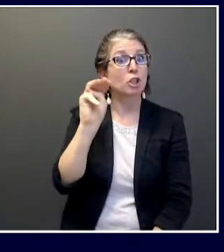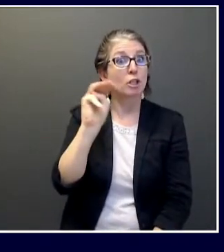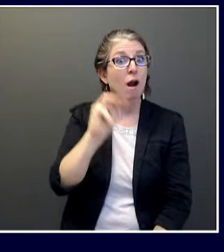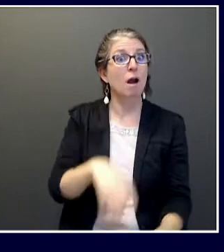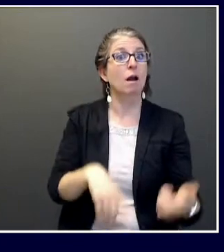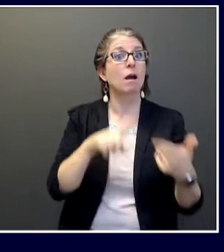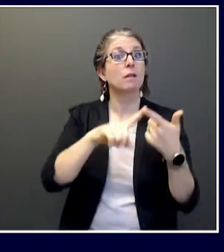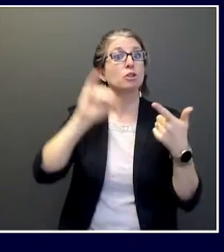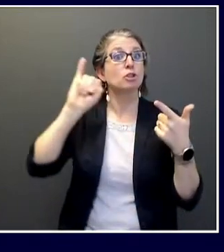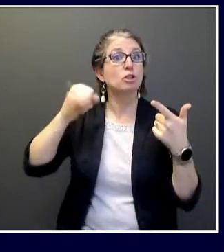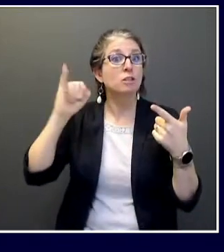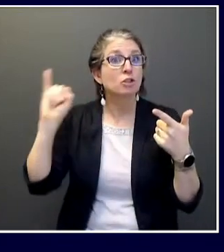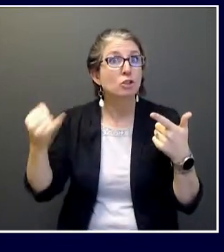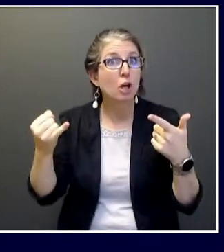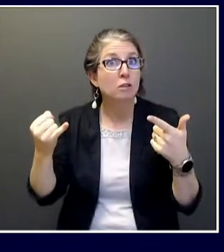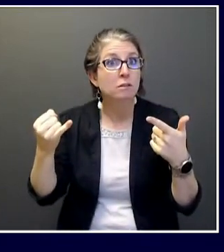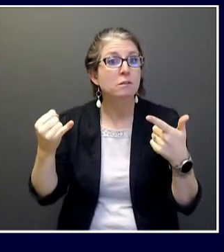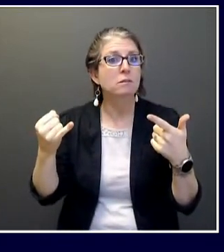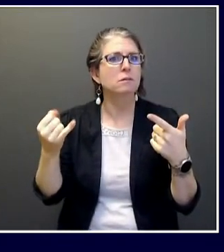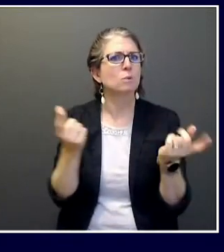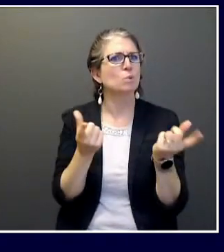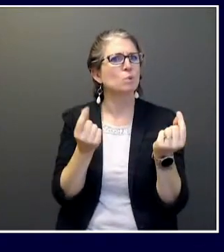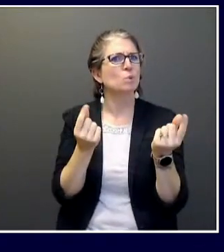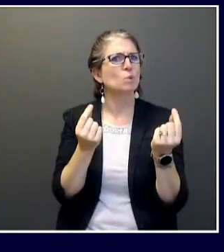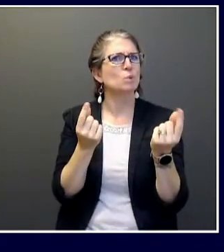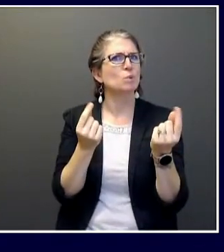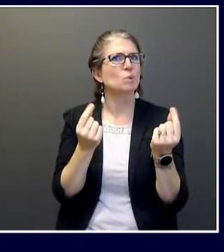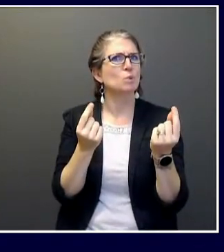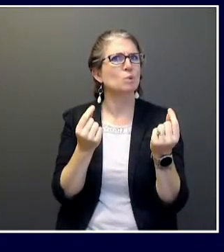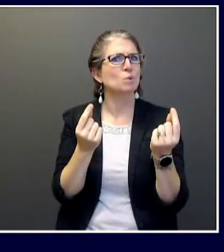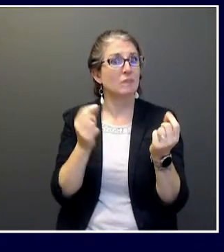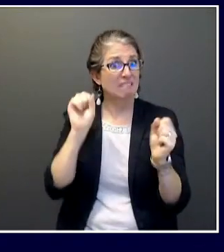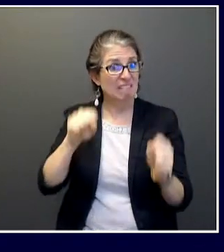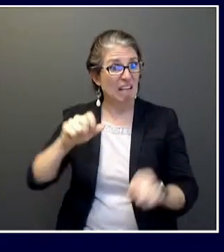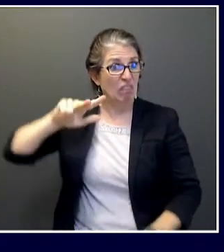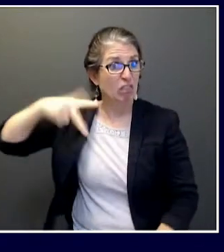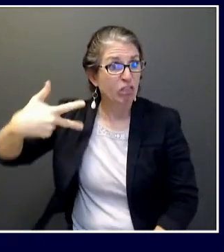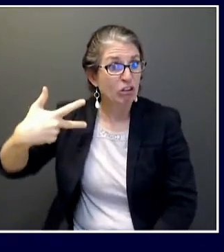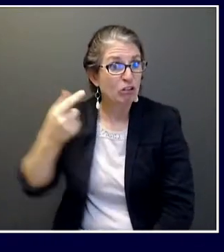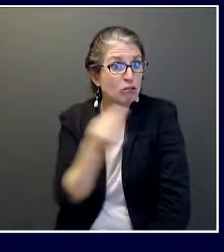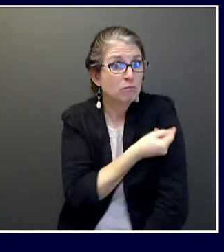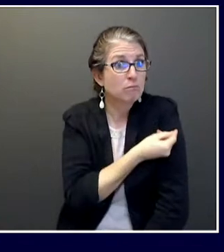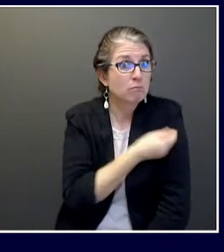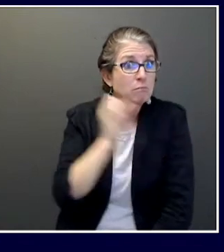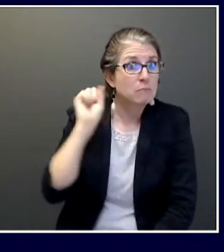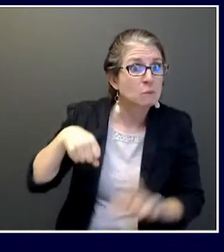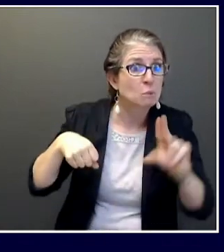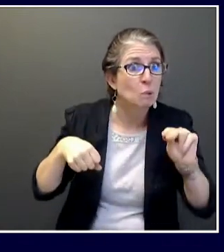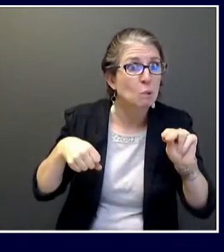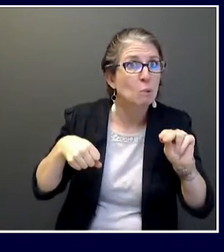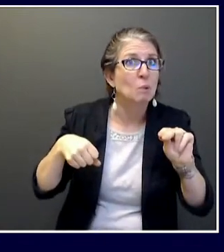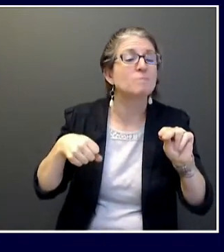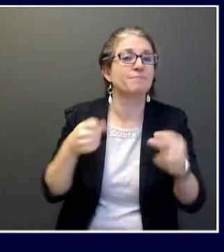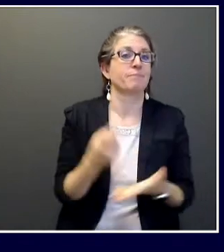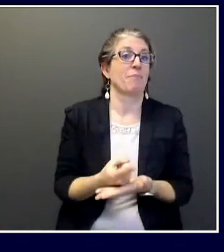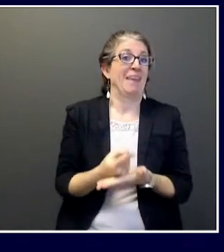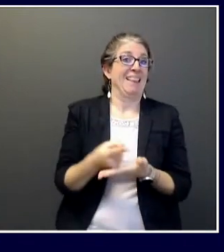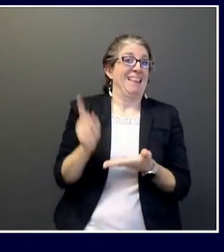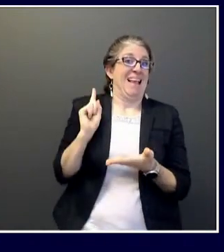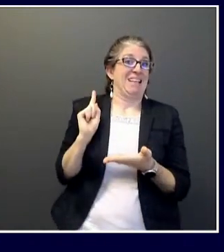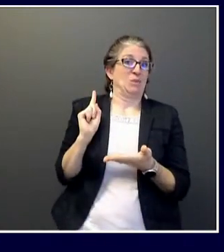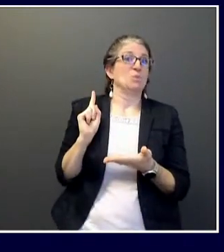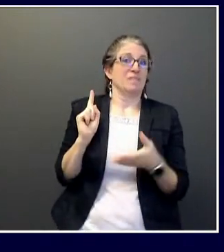the FDA convened last week, where its advisors unanimously recommended that boosters of those